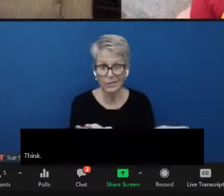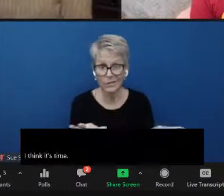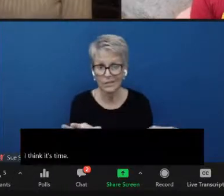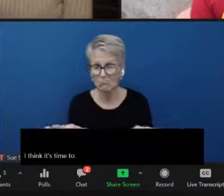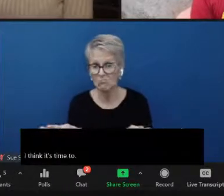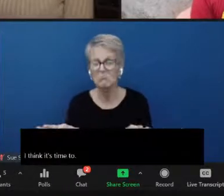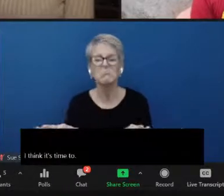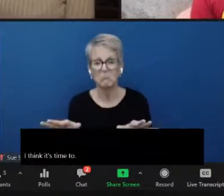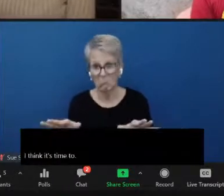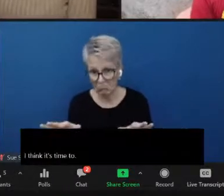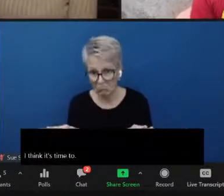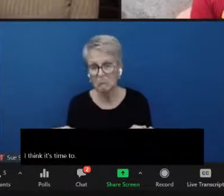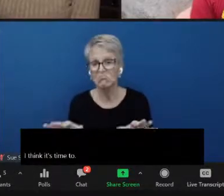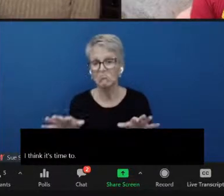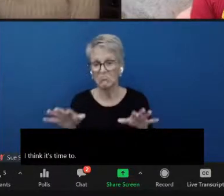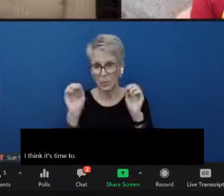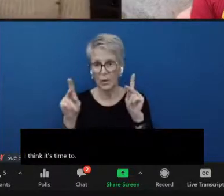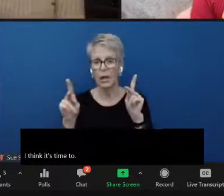to